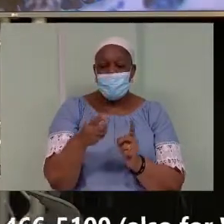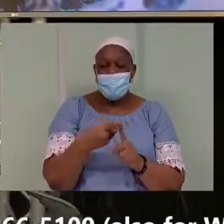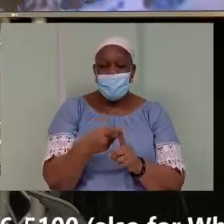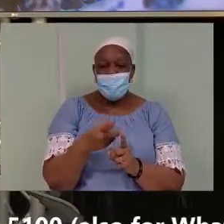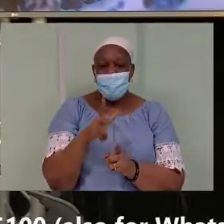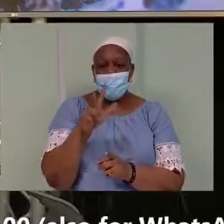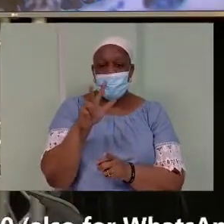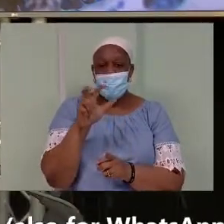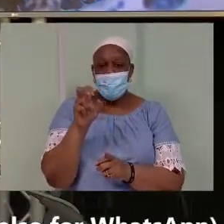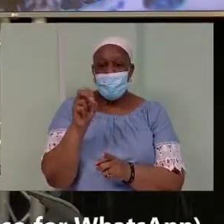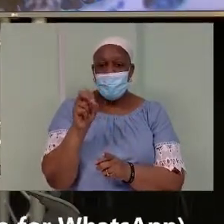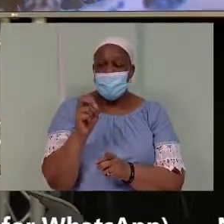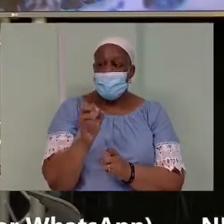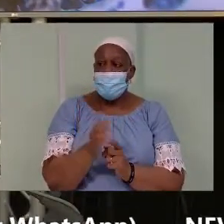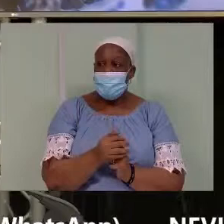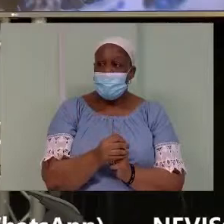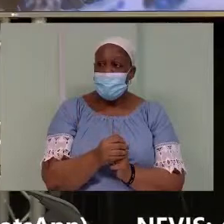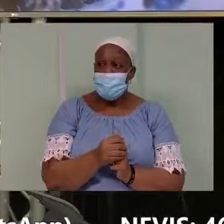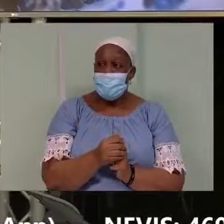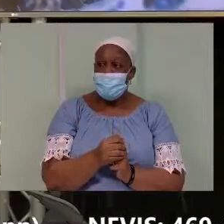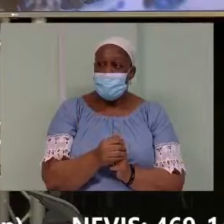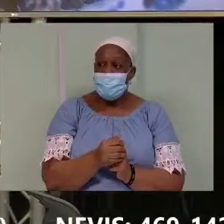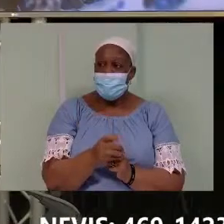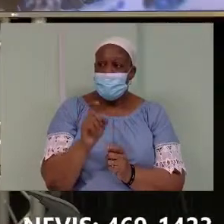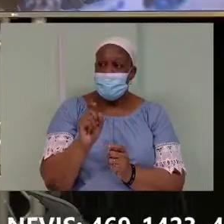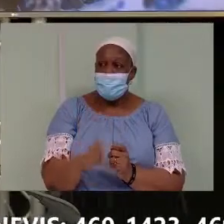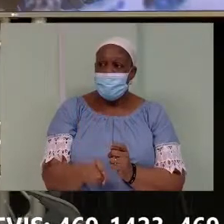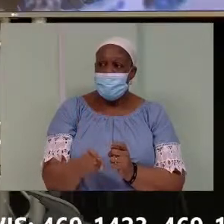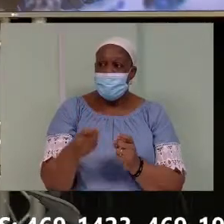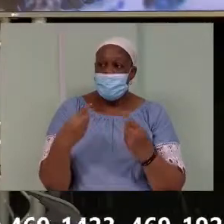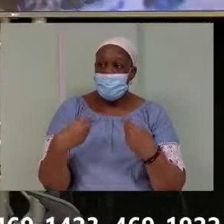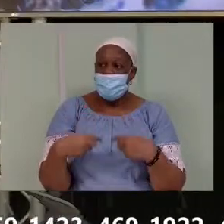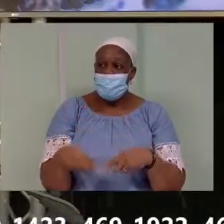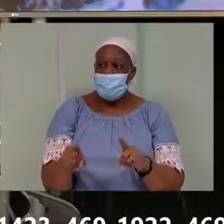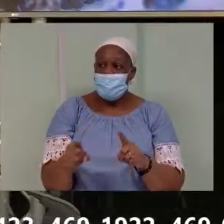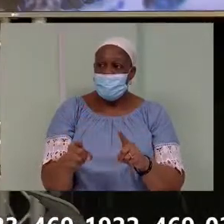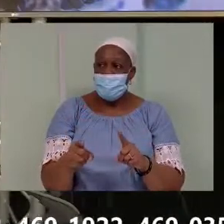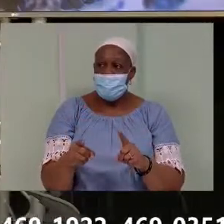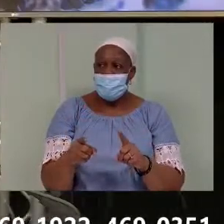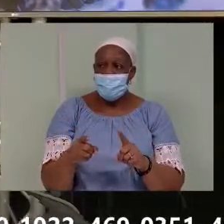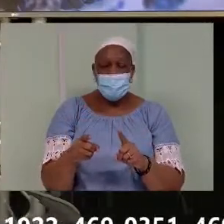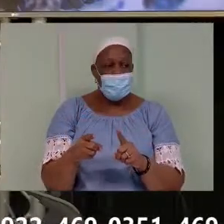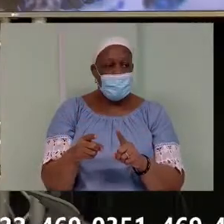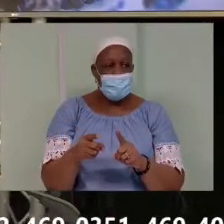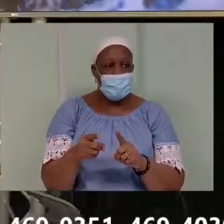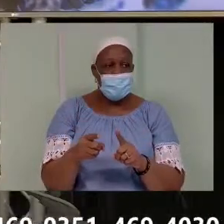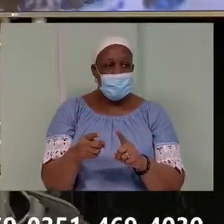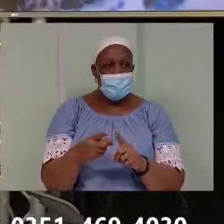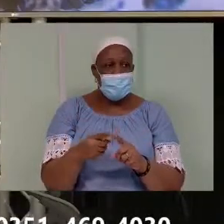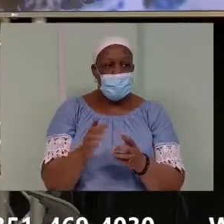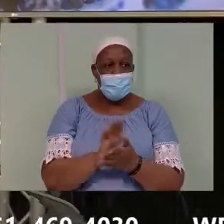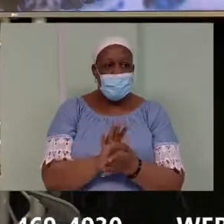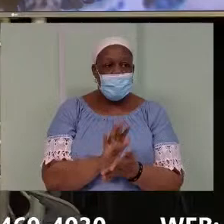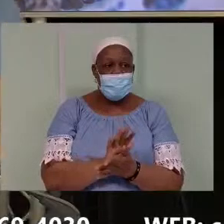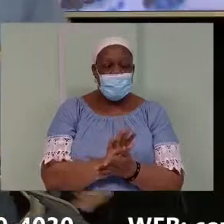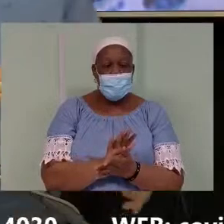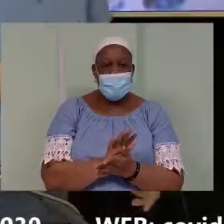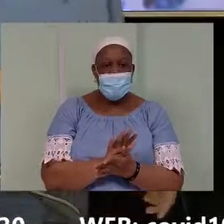3:30 p.m., does that mean they will have to go to school on the 7th and 8th as well?